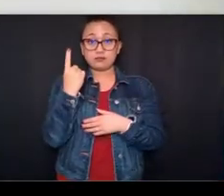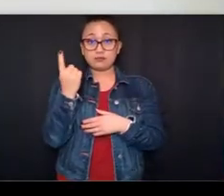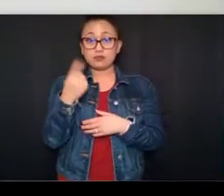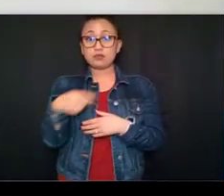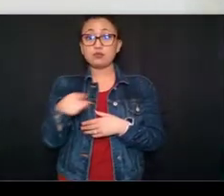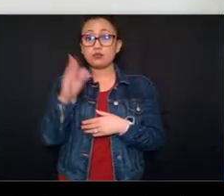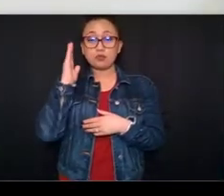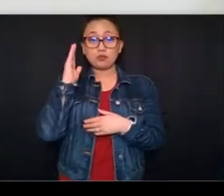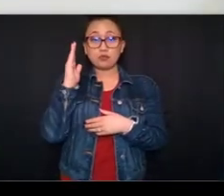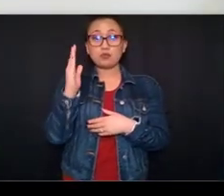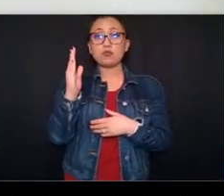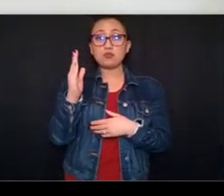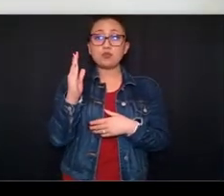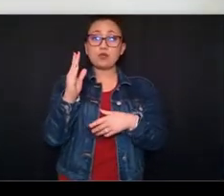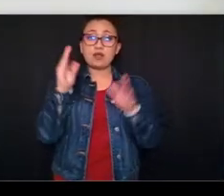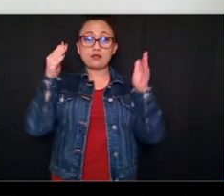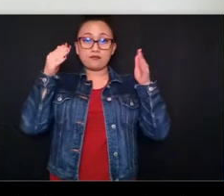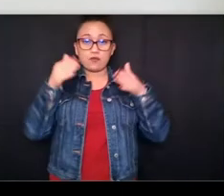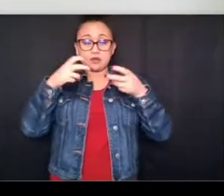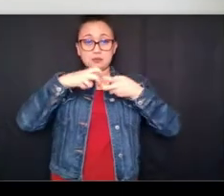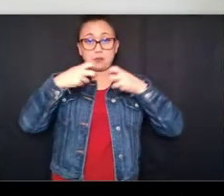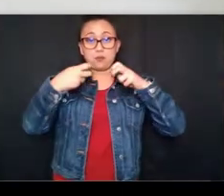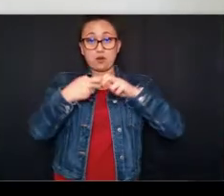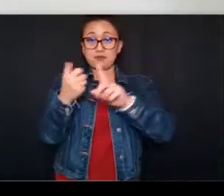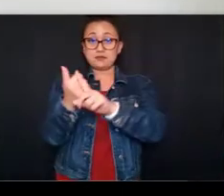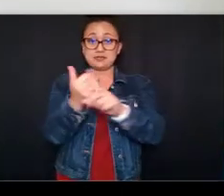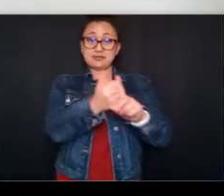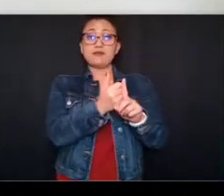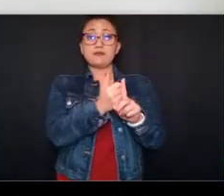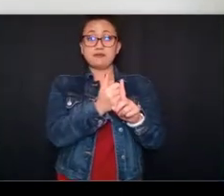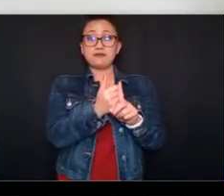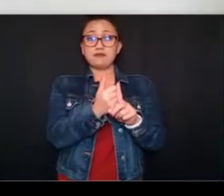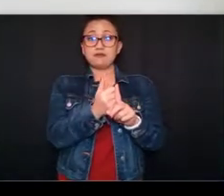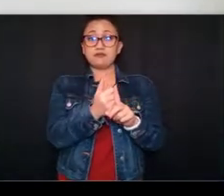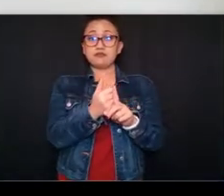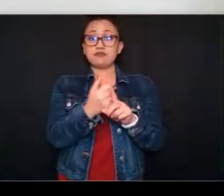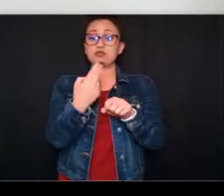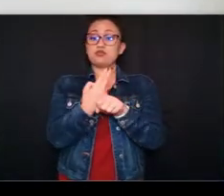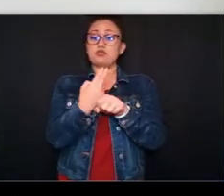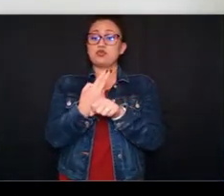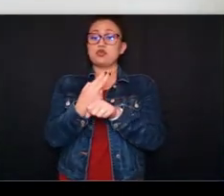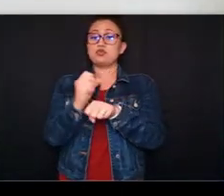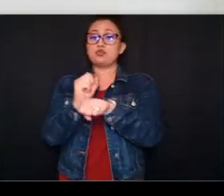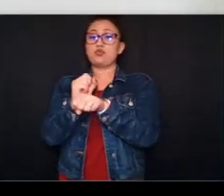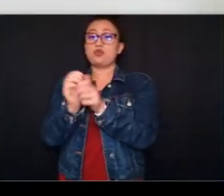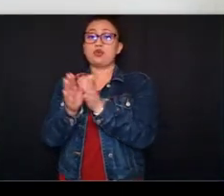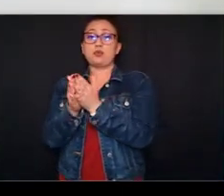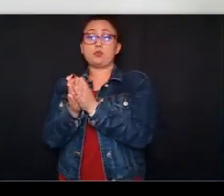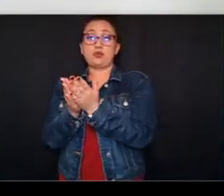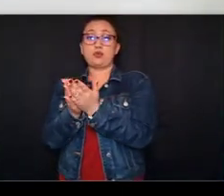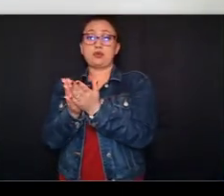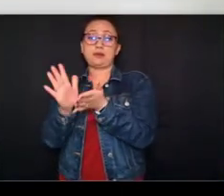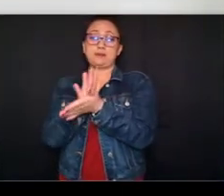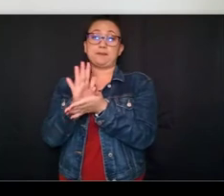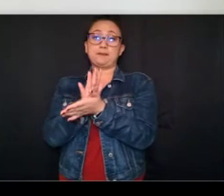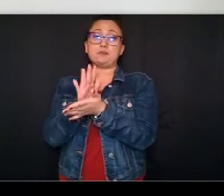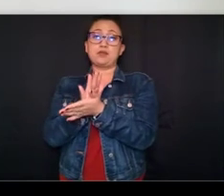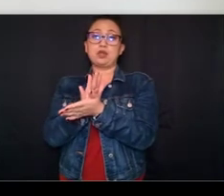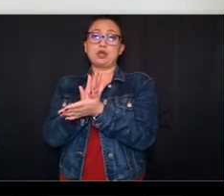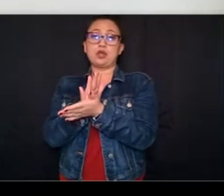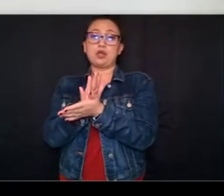these problems on a separate sheet of paper yourself, and then I would like you to get the workbook, the worksheets out, and work all of those problems. When